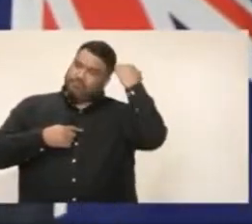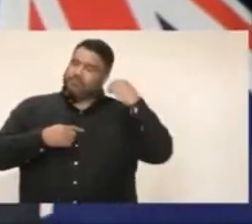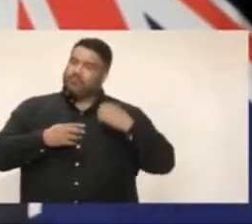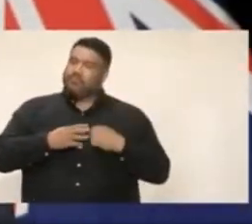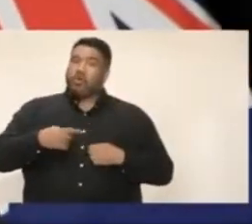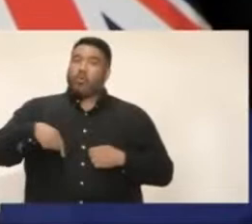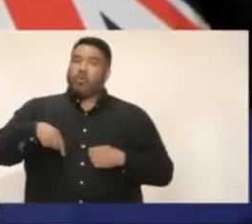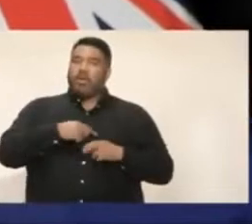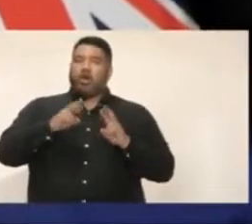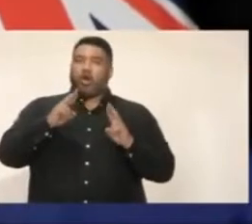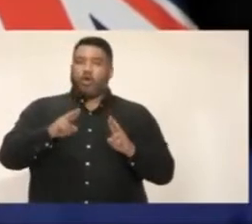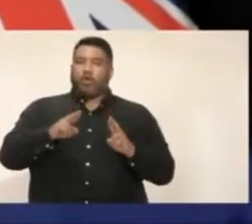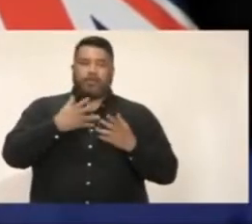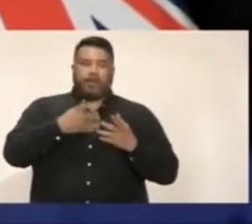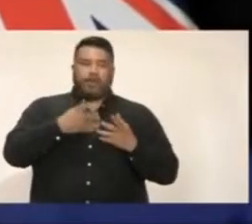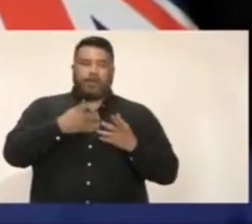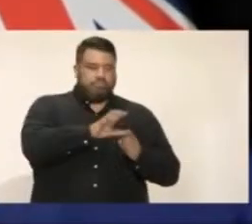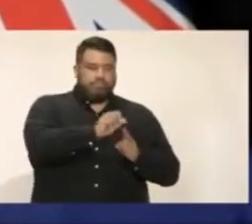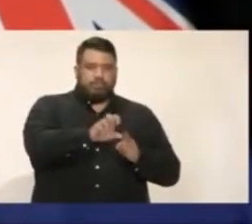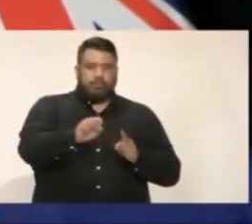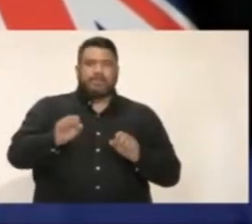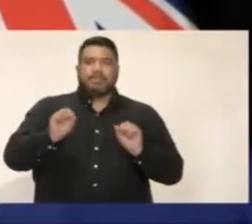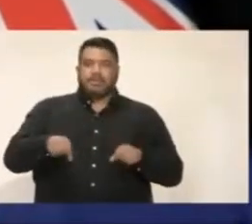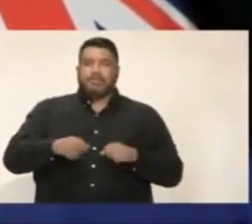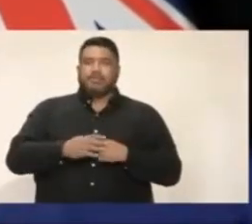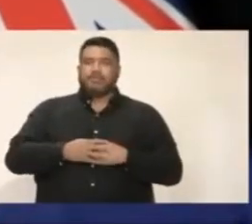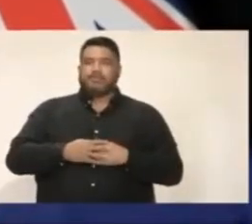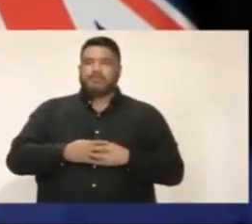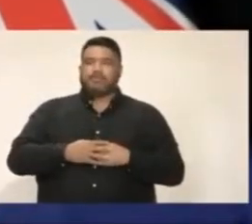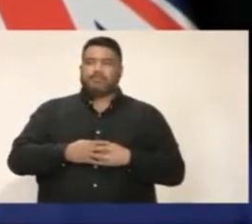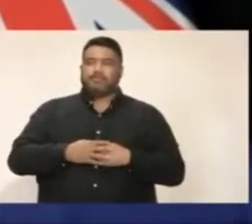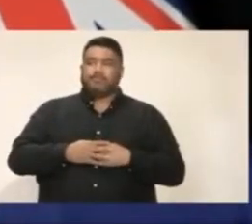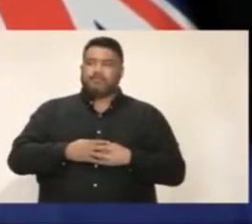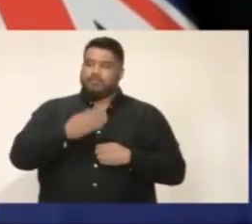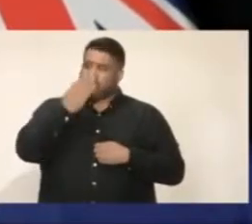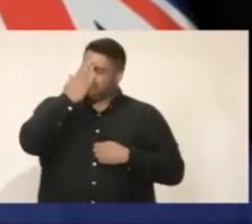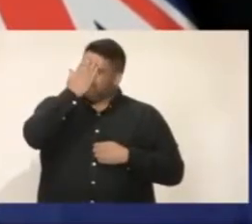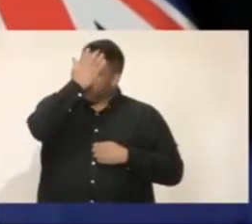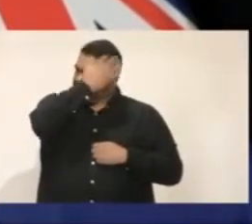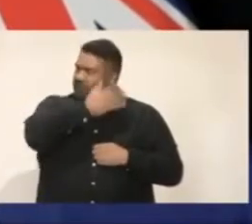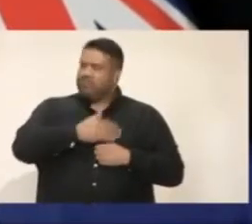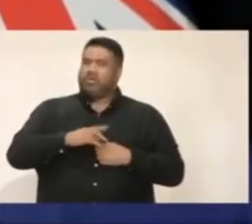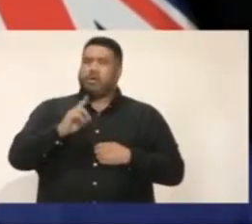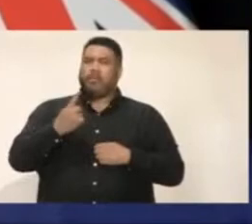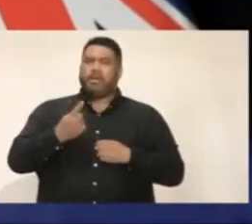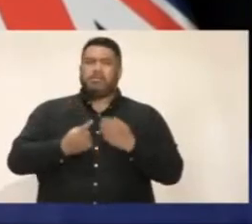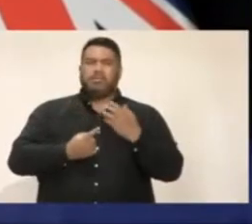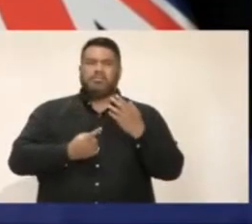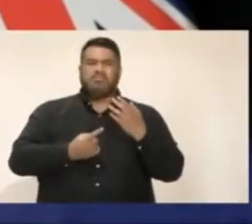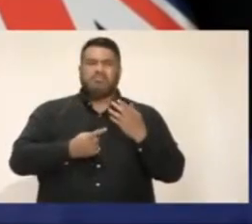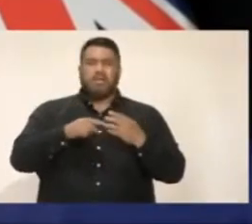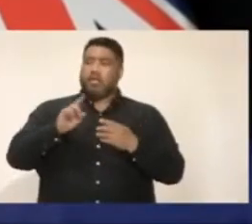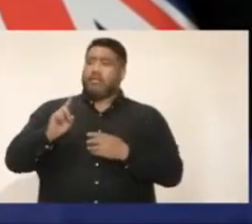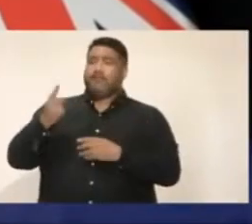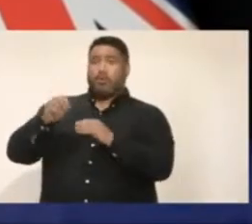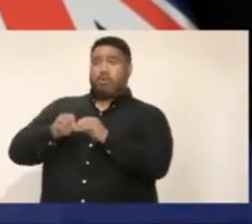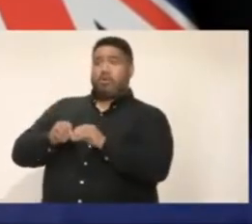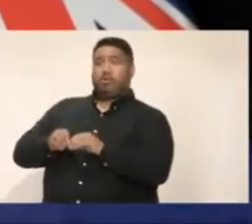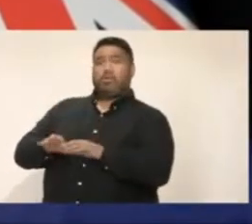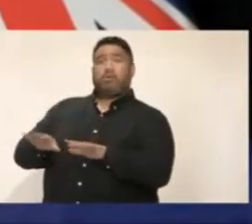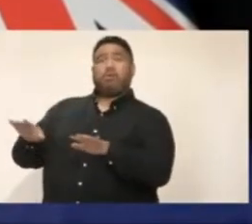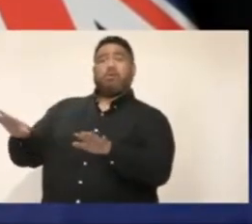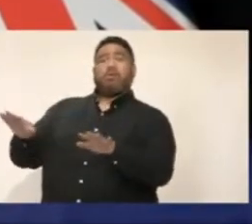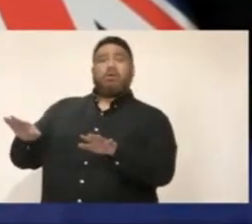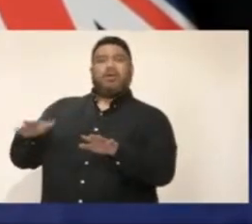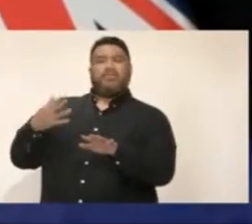it's well contained. It's just that it's appeared quite late, so several weeks after the first cases in this